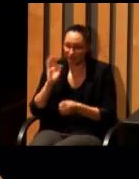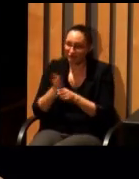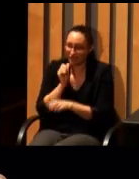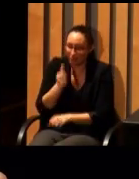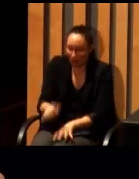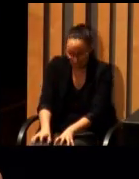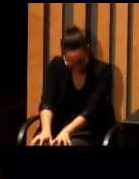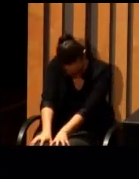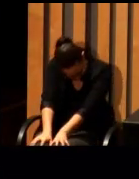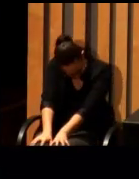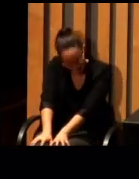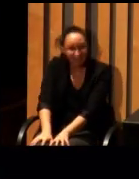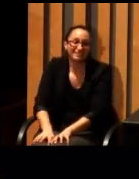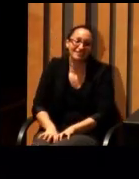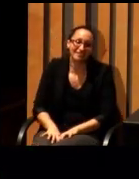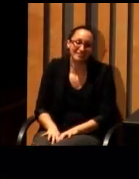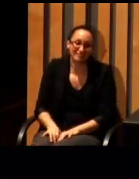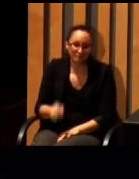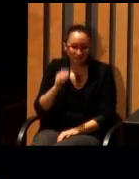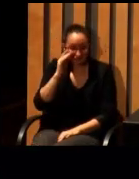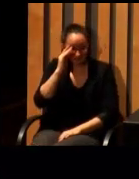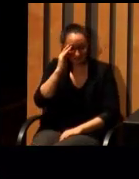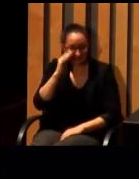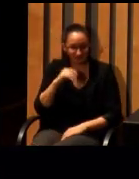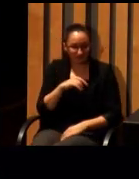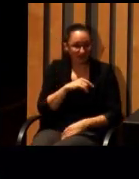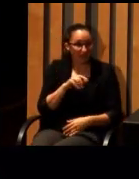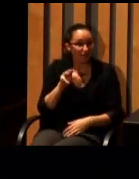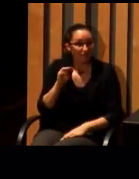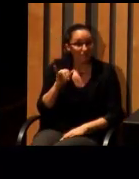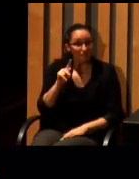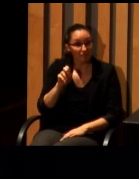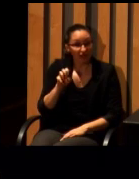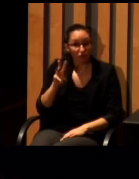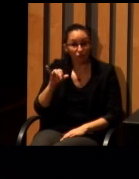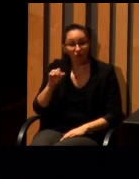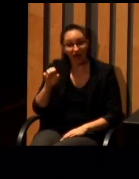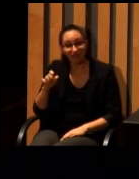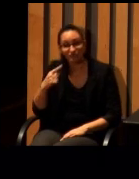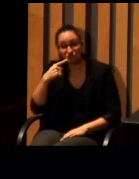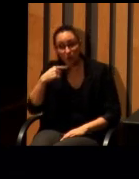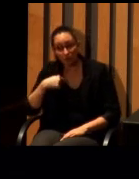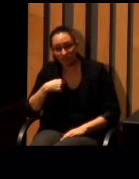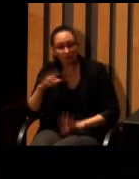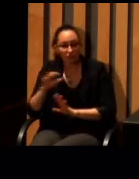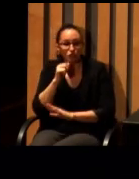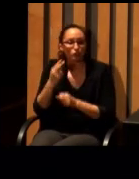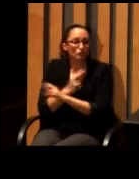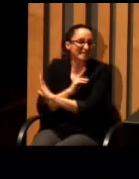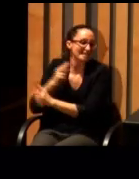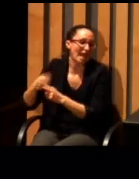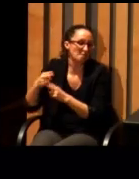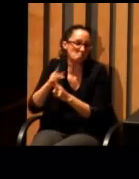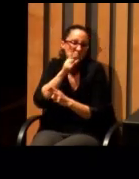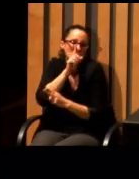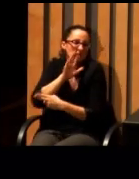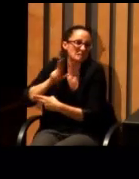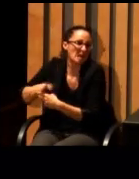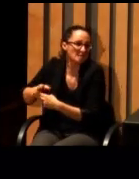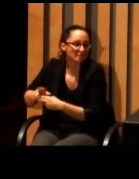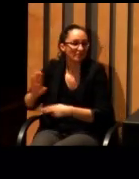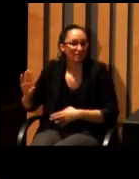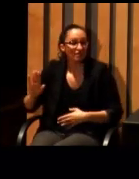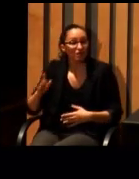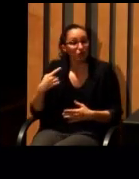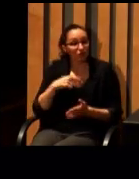Yeah, exactly. Mike Wise told me to, just don't use Mike's name on this, right? Right? We write the NFL